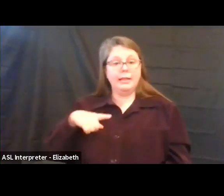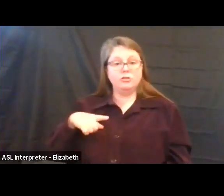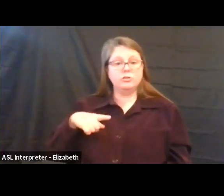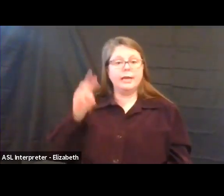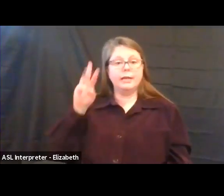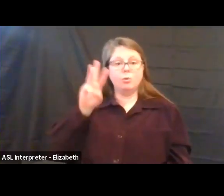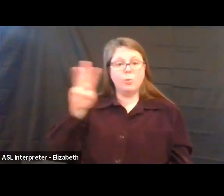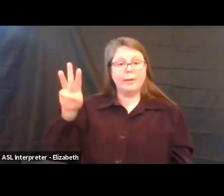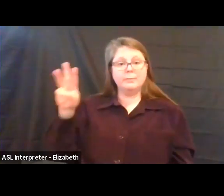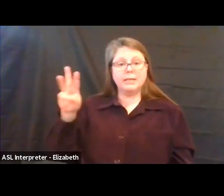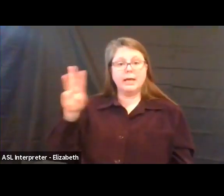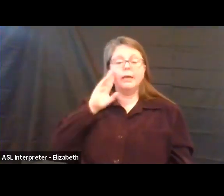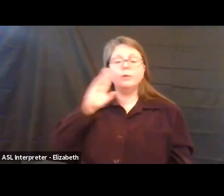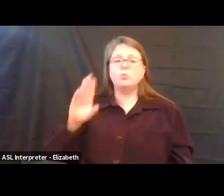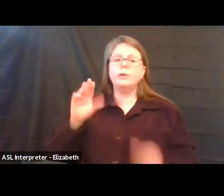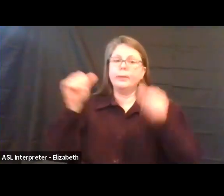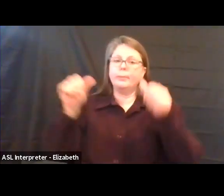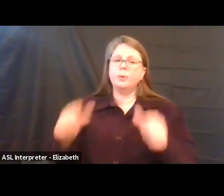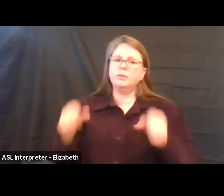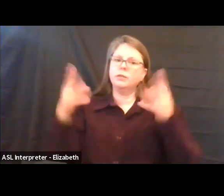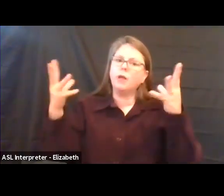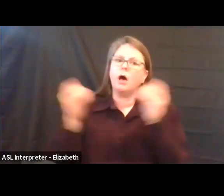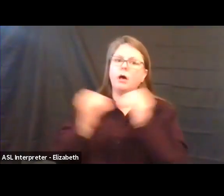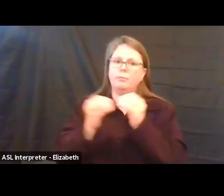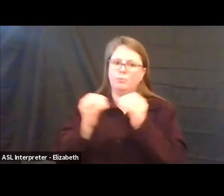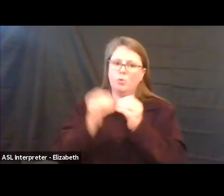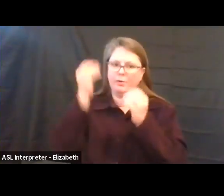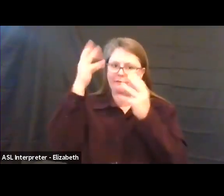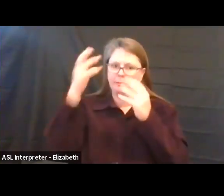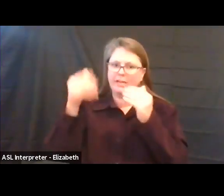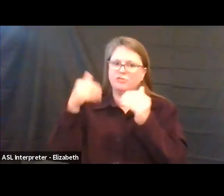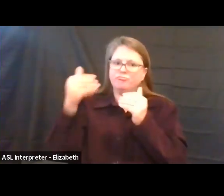for you in the future days and weeks